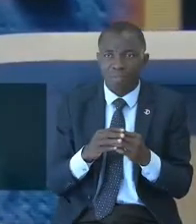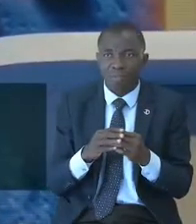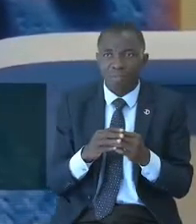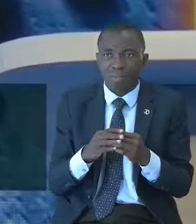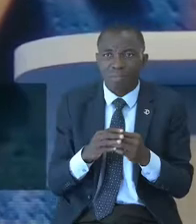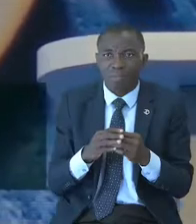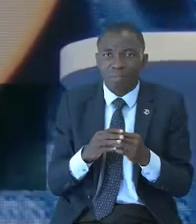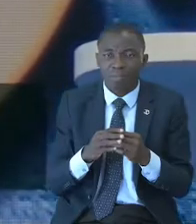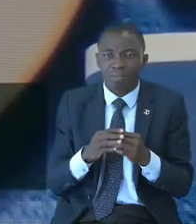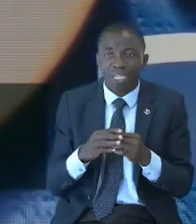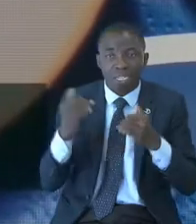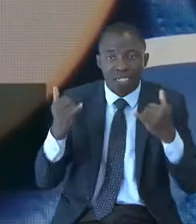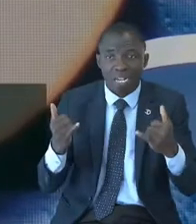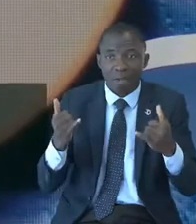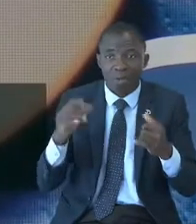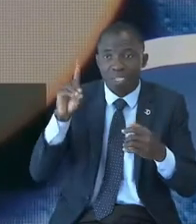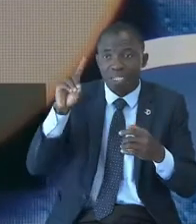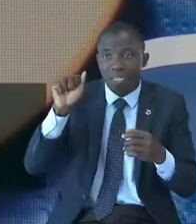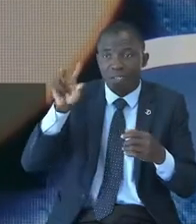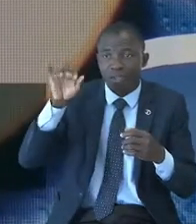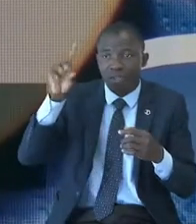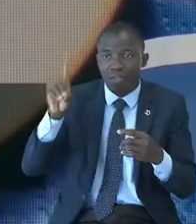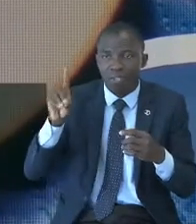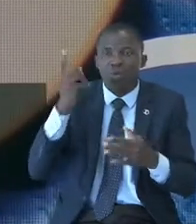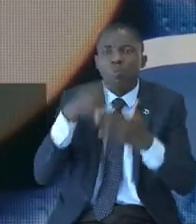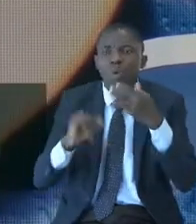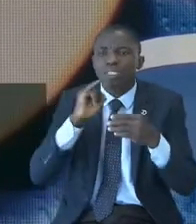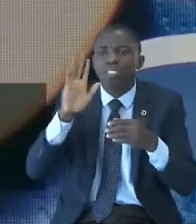Now, David, what's your position in